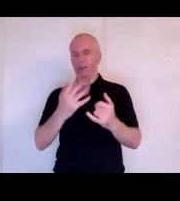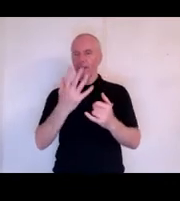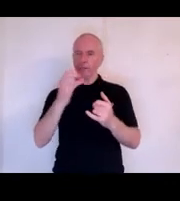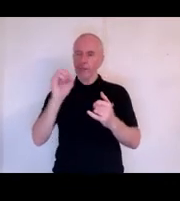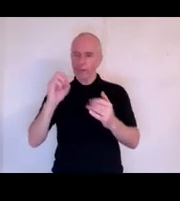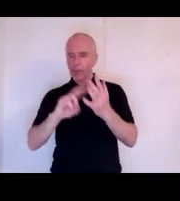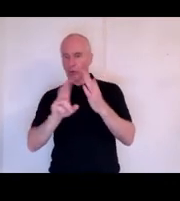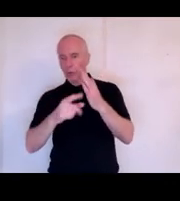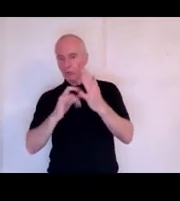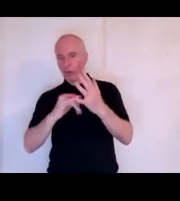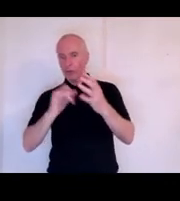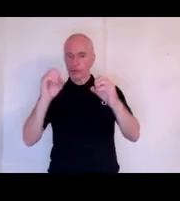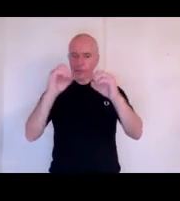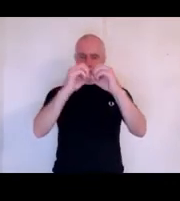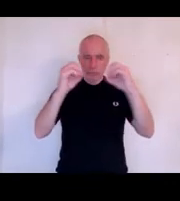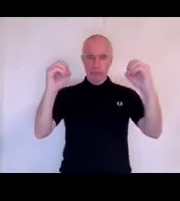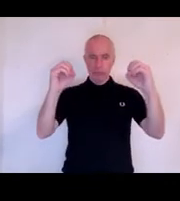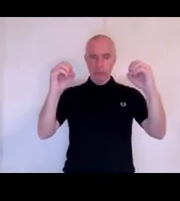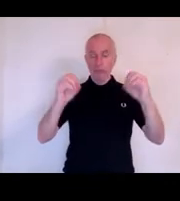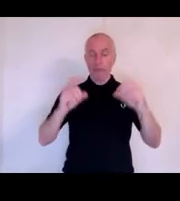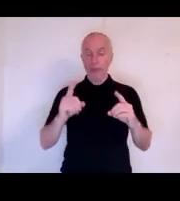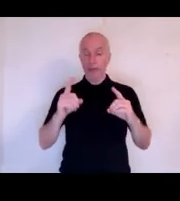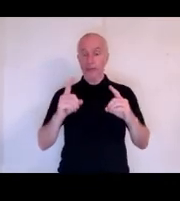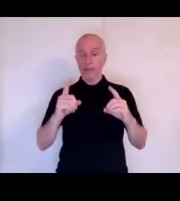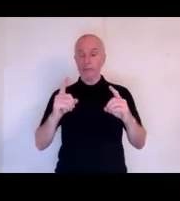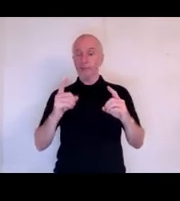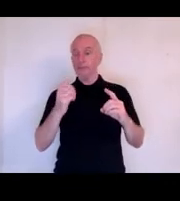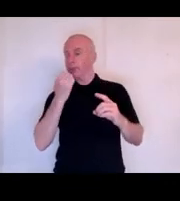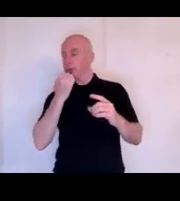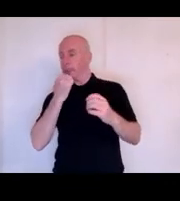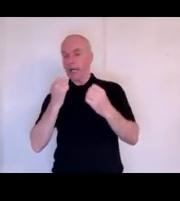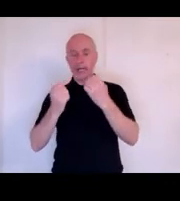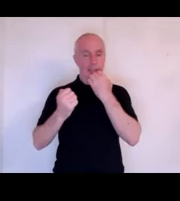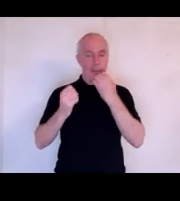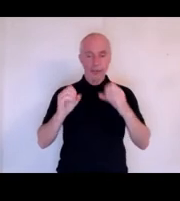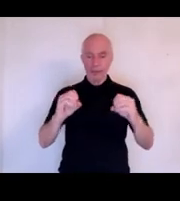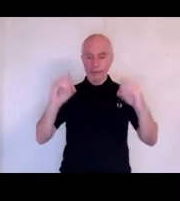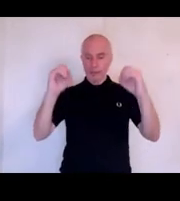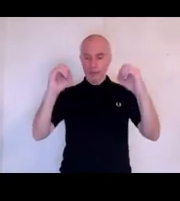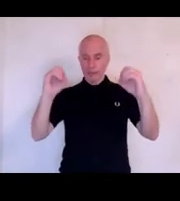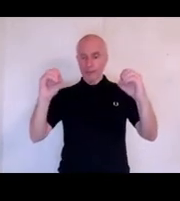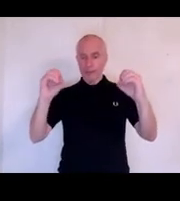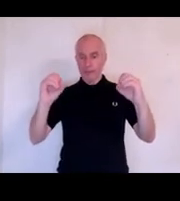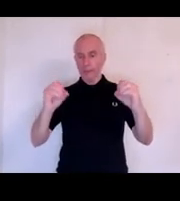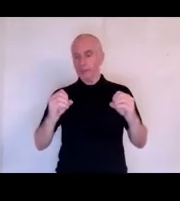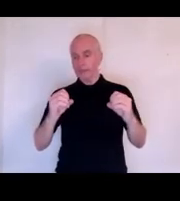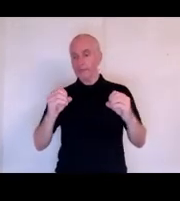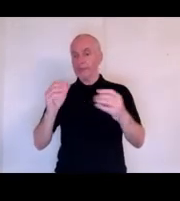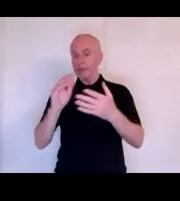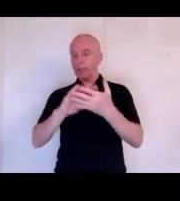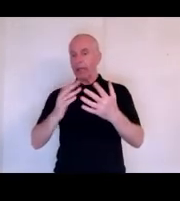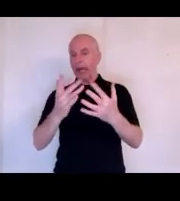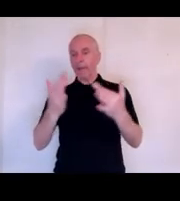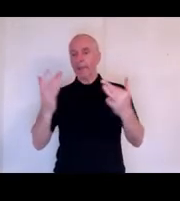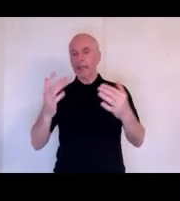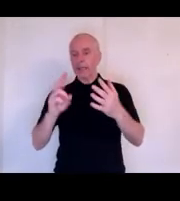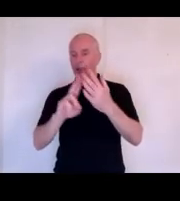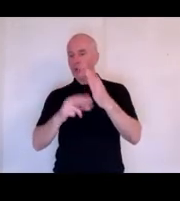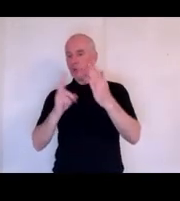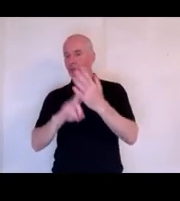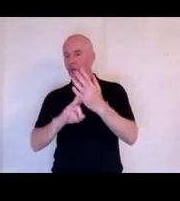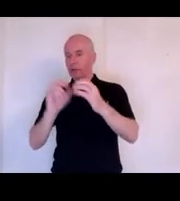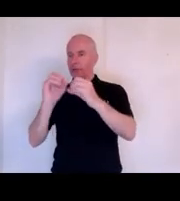And it's the size of those fission yields that affects how many neutrons are released after my